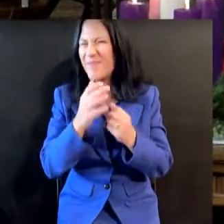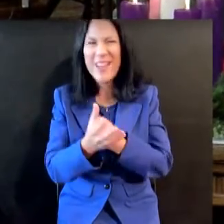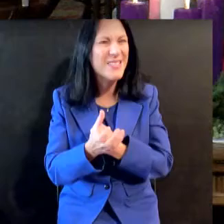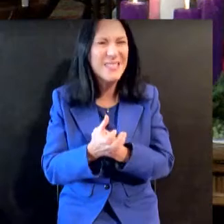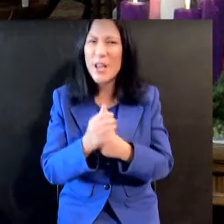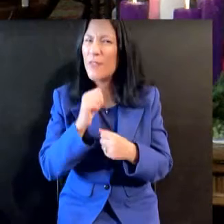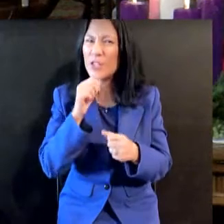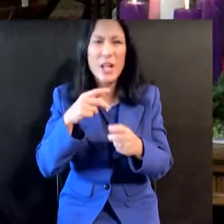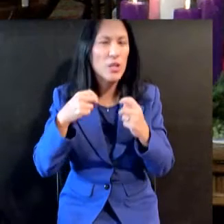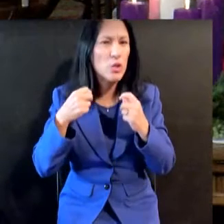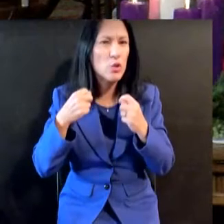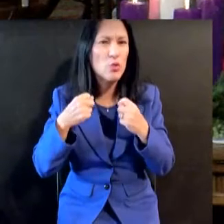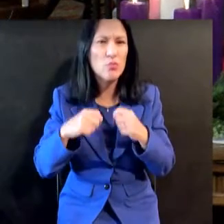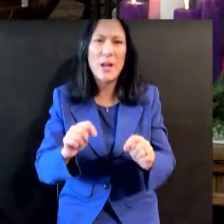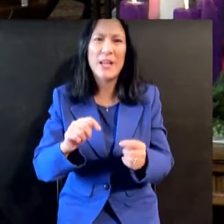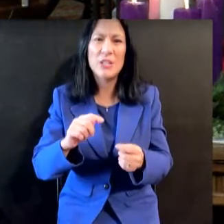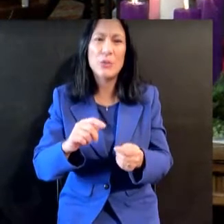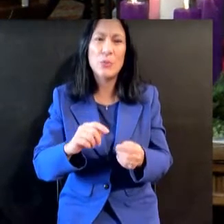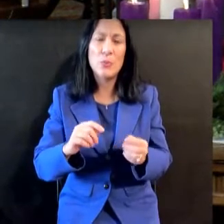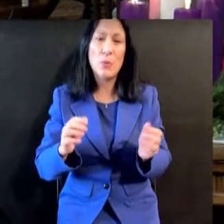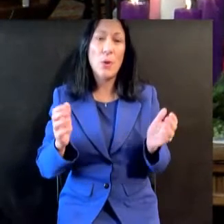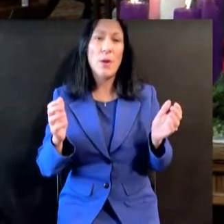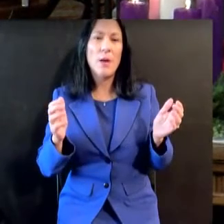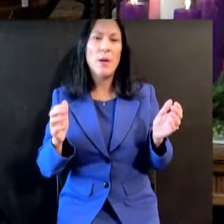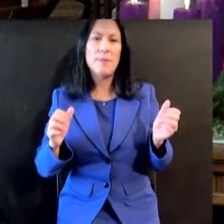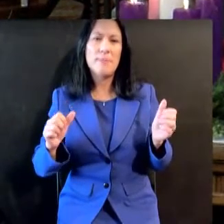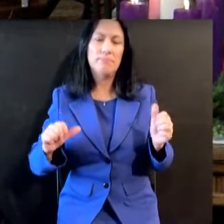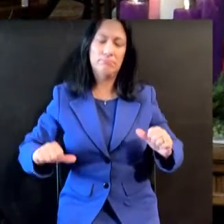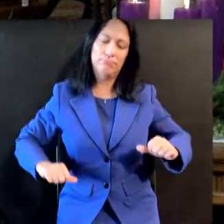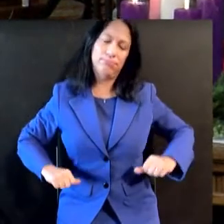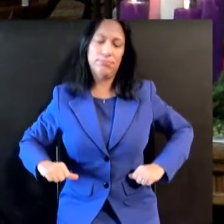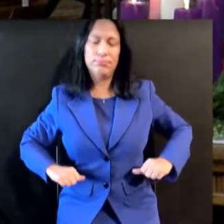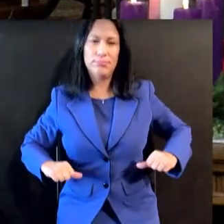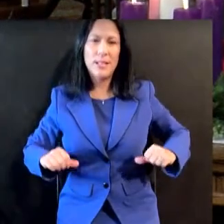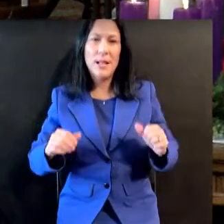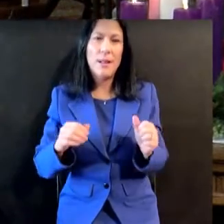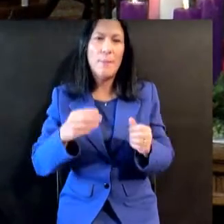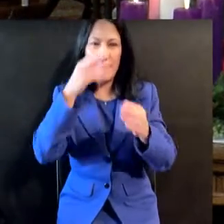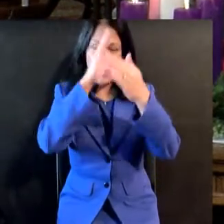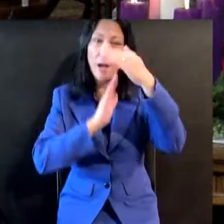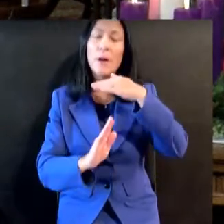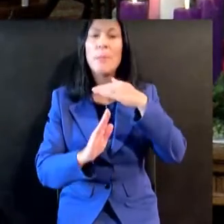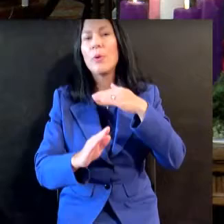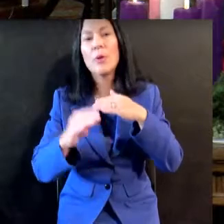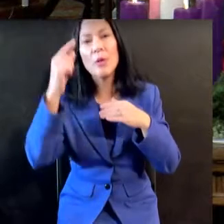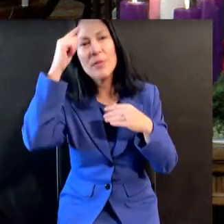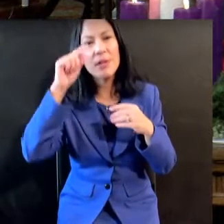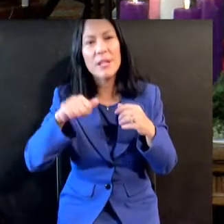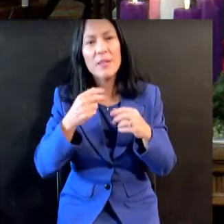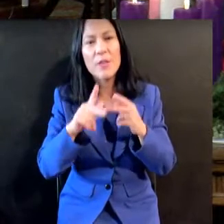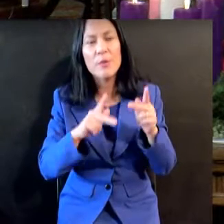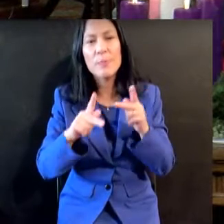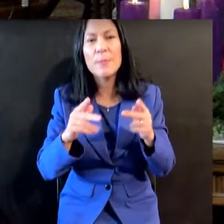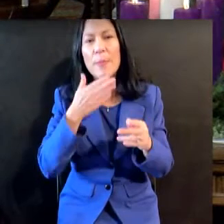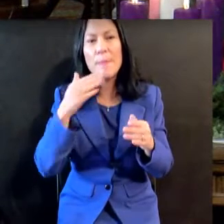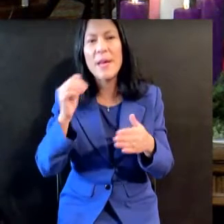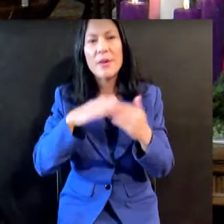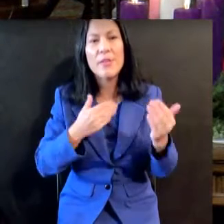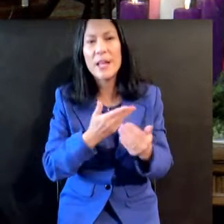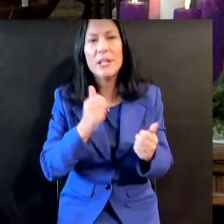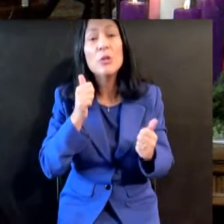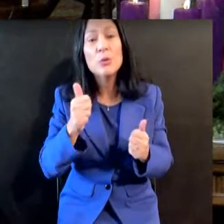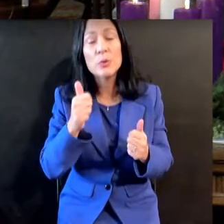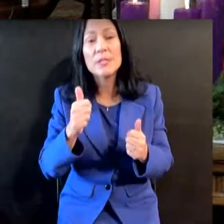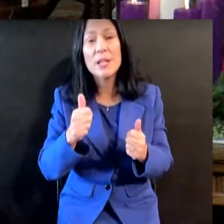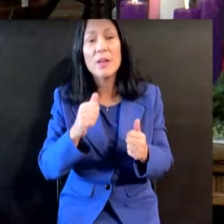try to impress others. Be humble, thinking of others as better than yourselves. Don't look out only